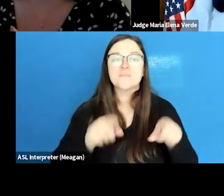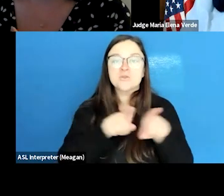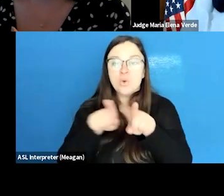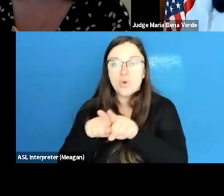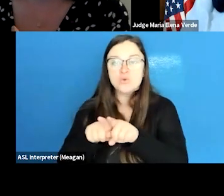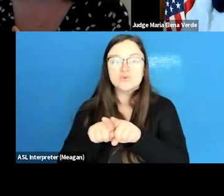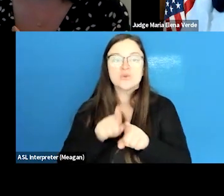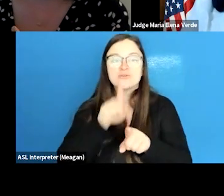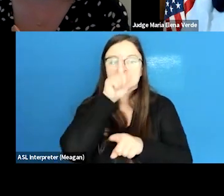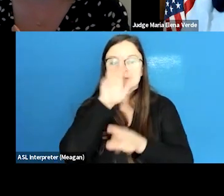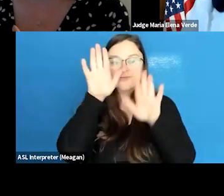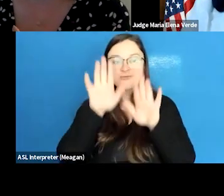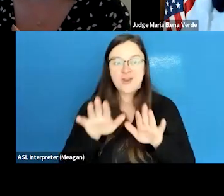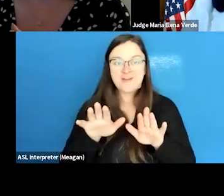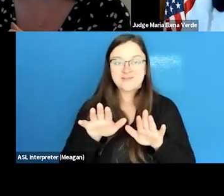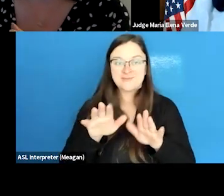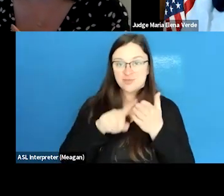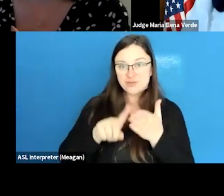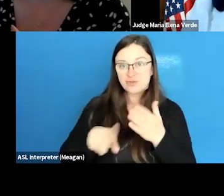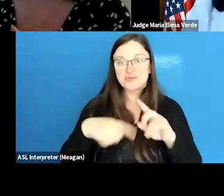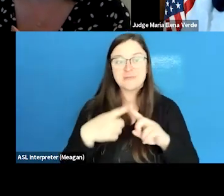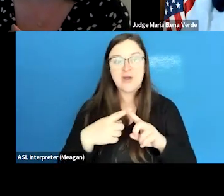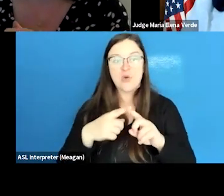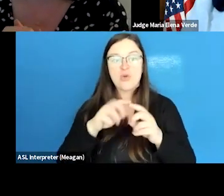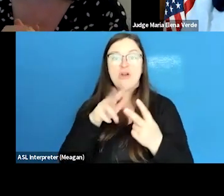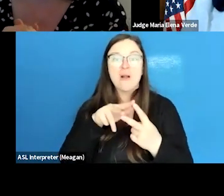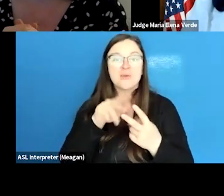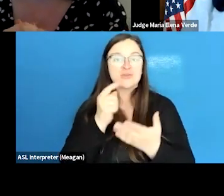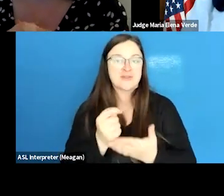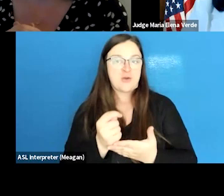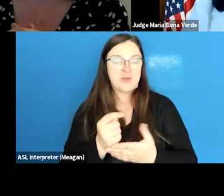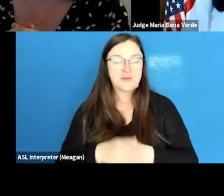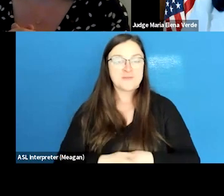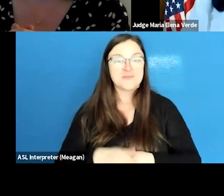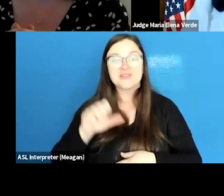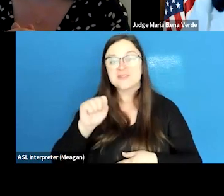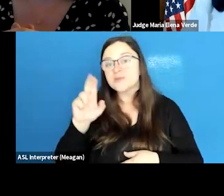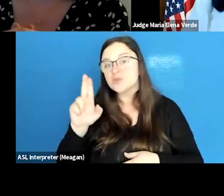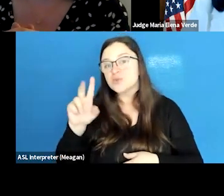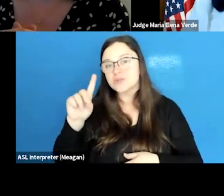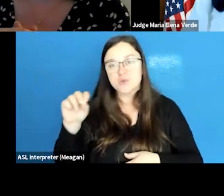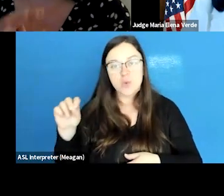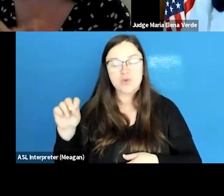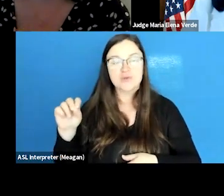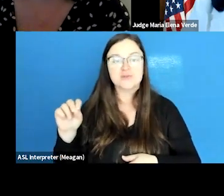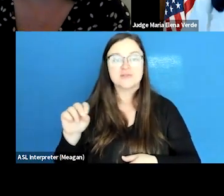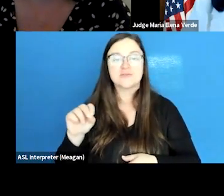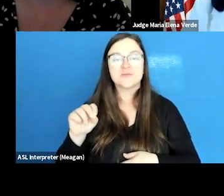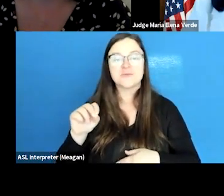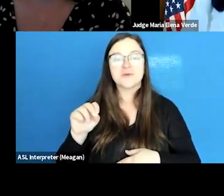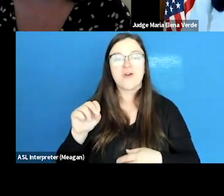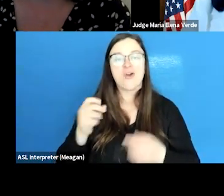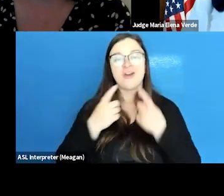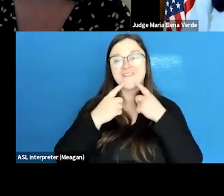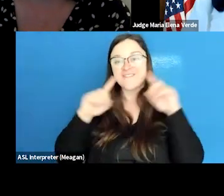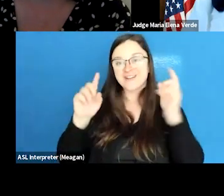great findings about couples therapy, and that substance use disorders are more effectively mitigated